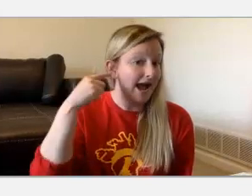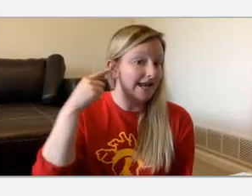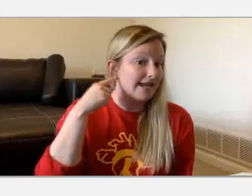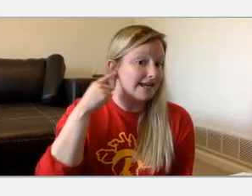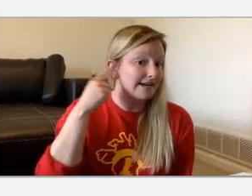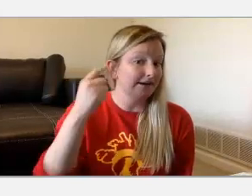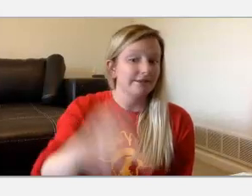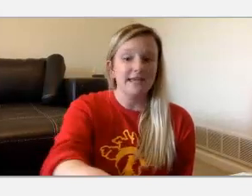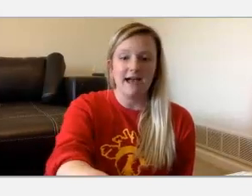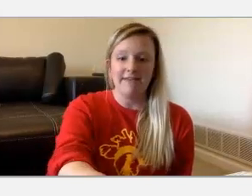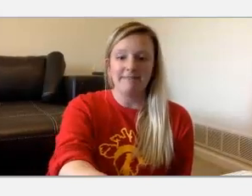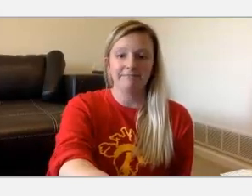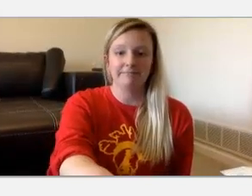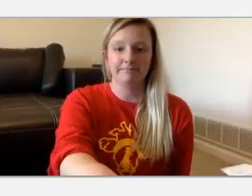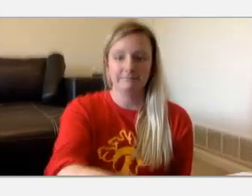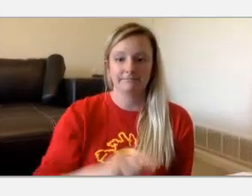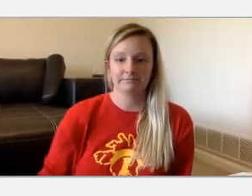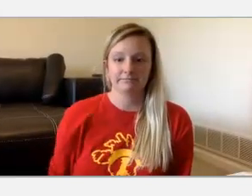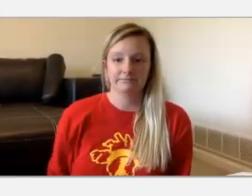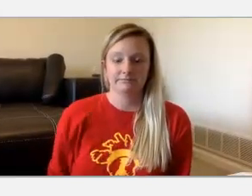I hear the oven.